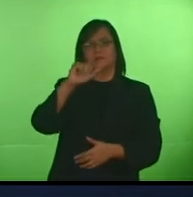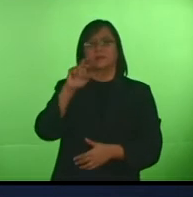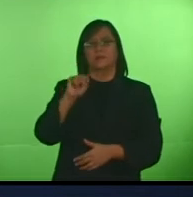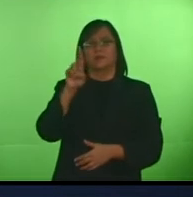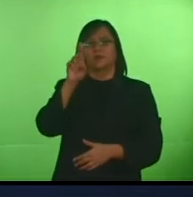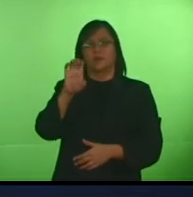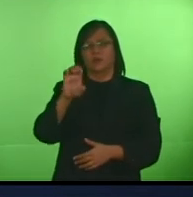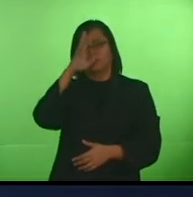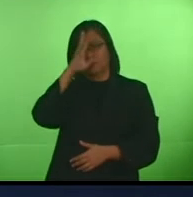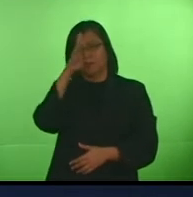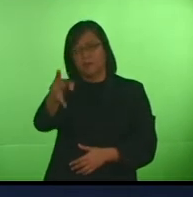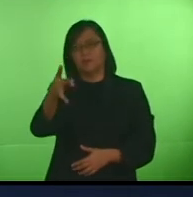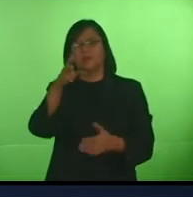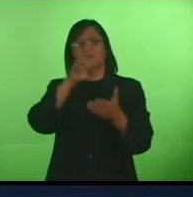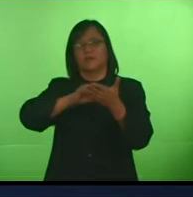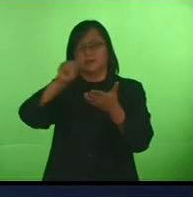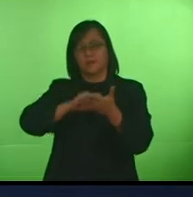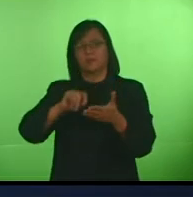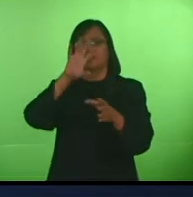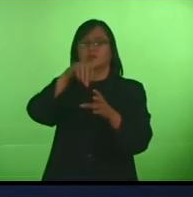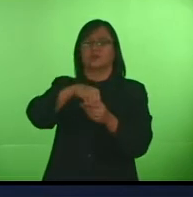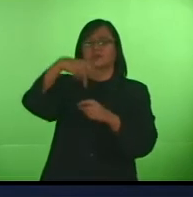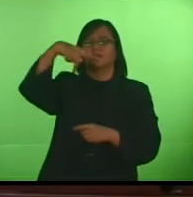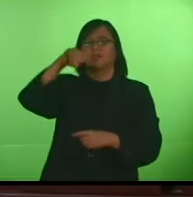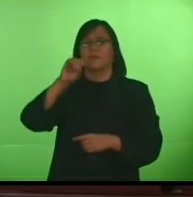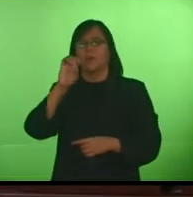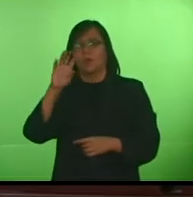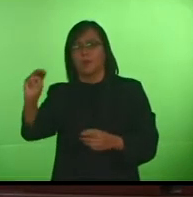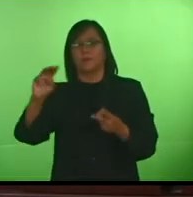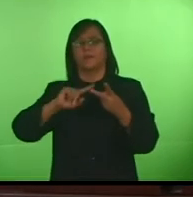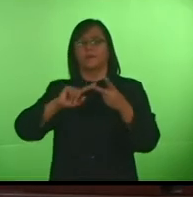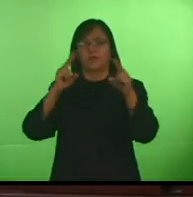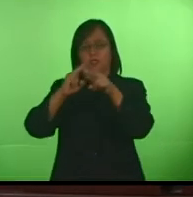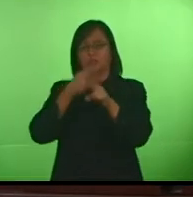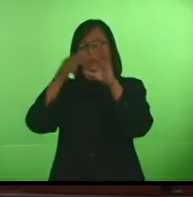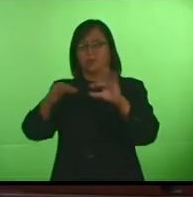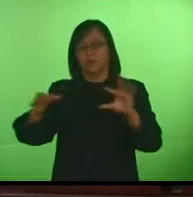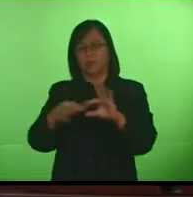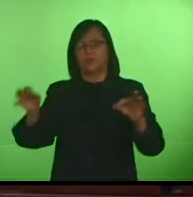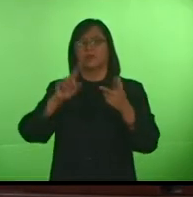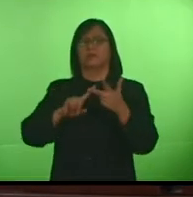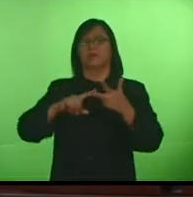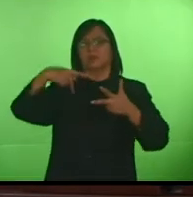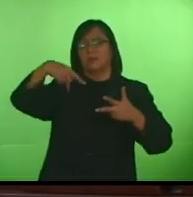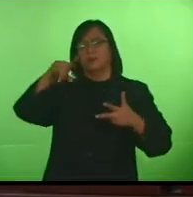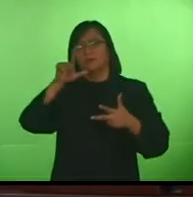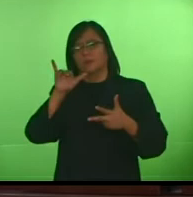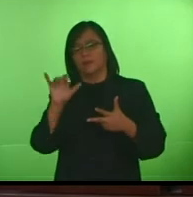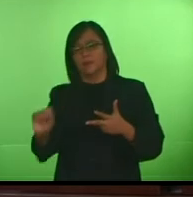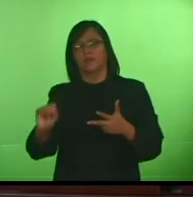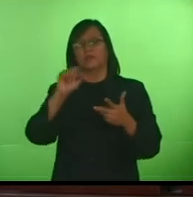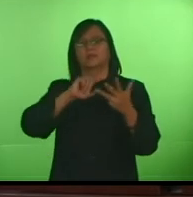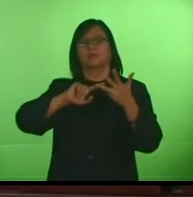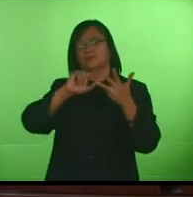writing inclusive of poems, short stories, plays, and etc.